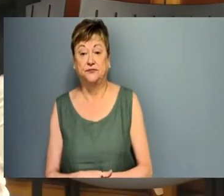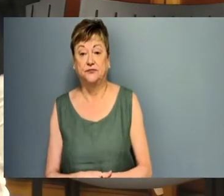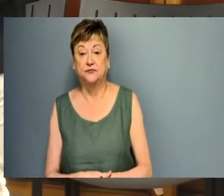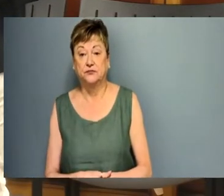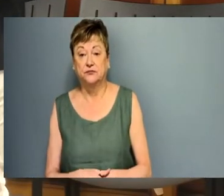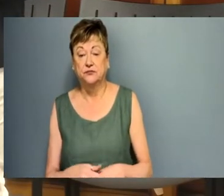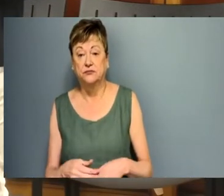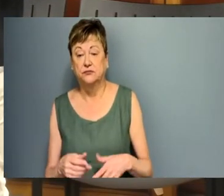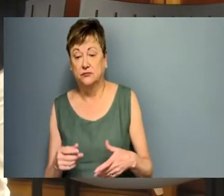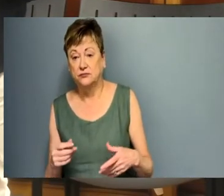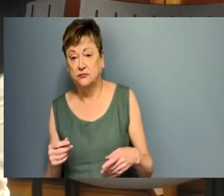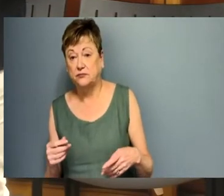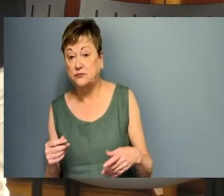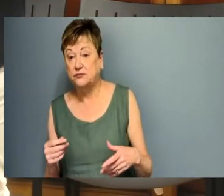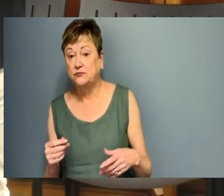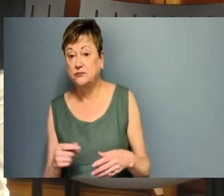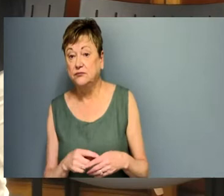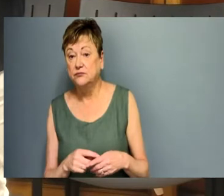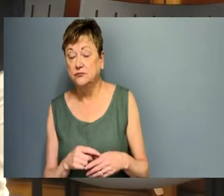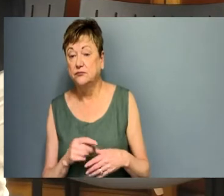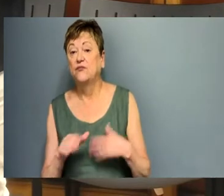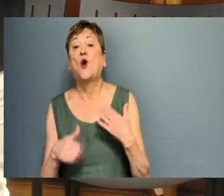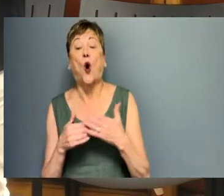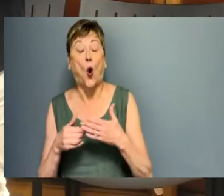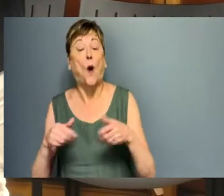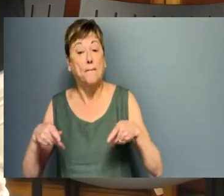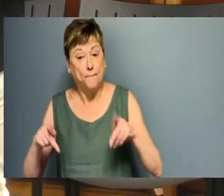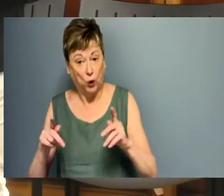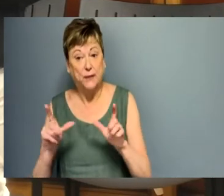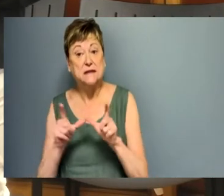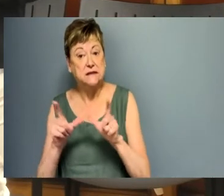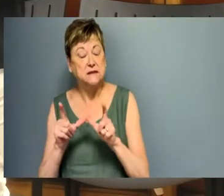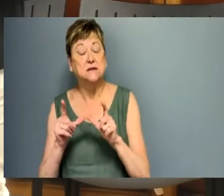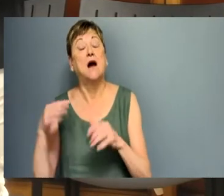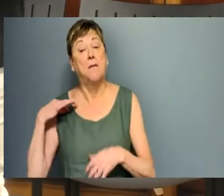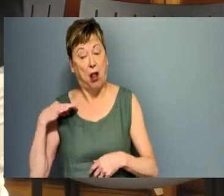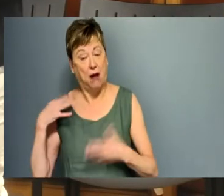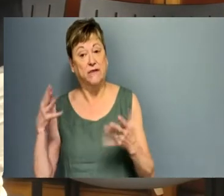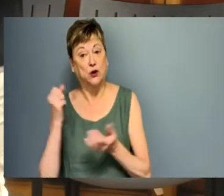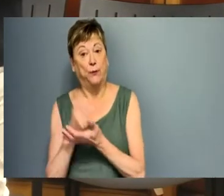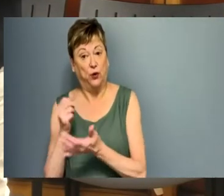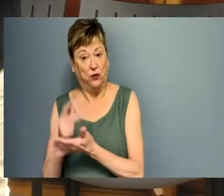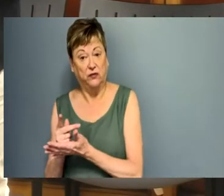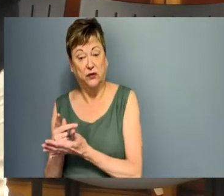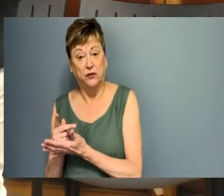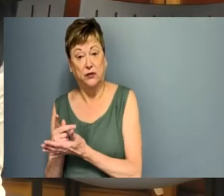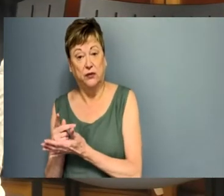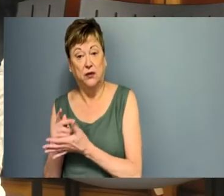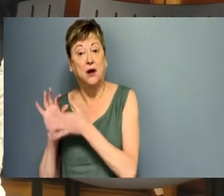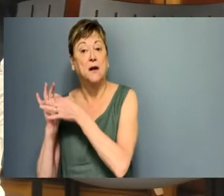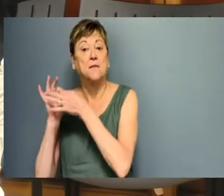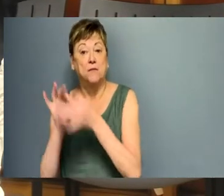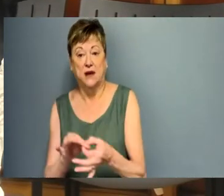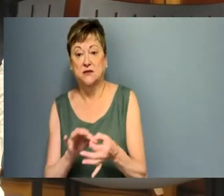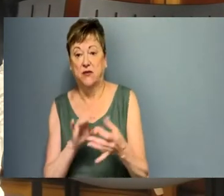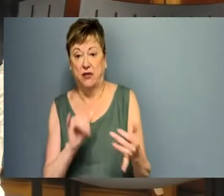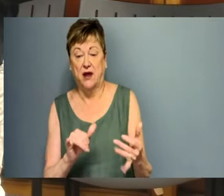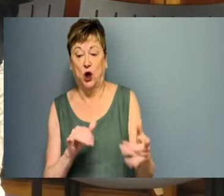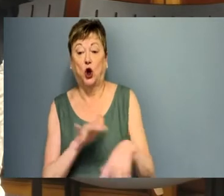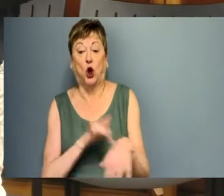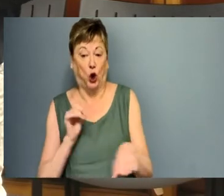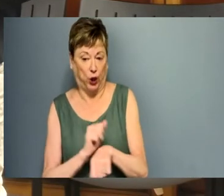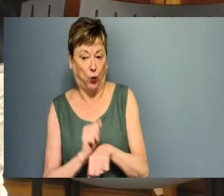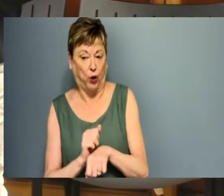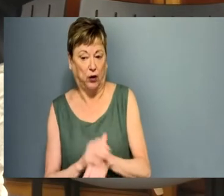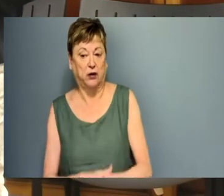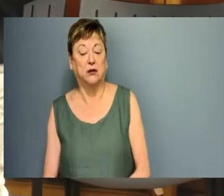sedimentation problems too. So all the permits have been applied and approved based on that early work. Yeah,